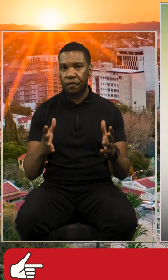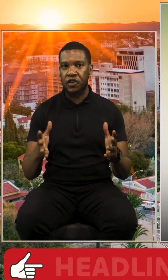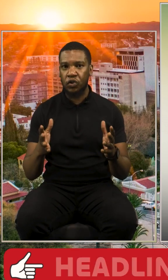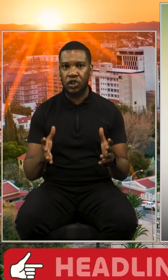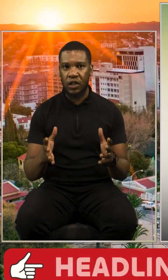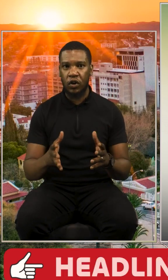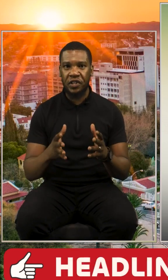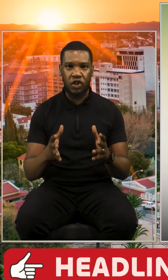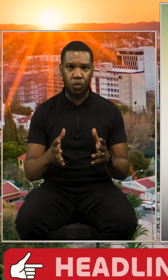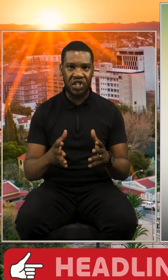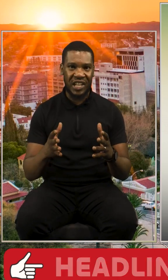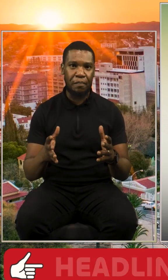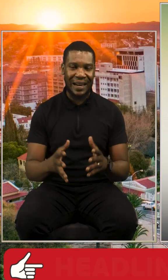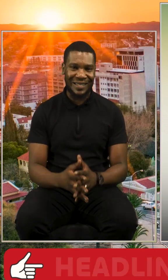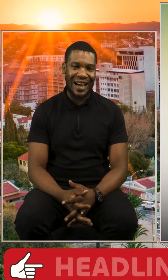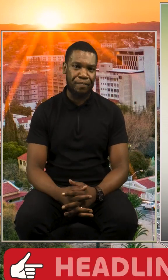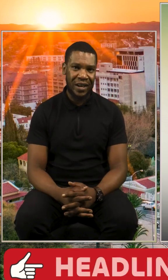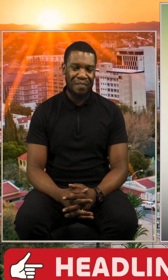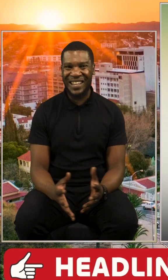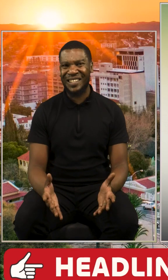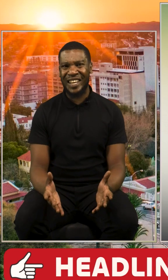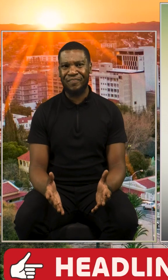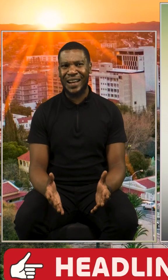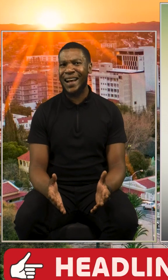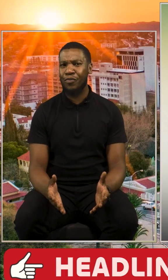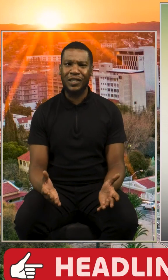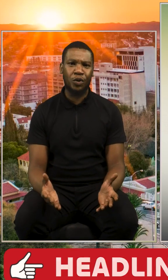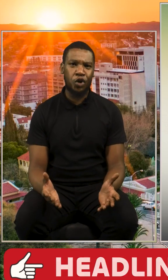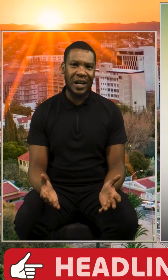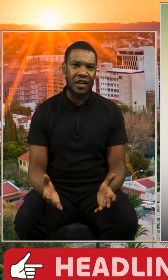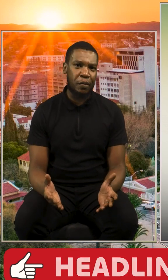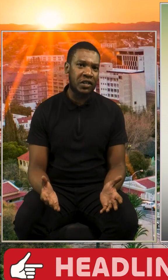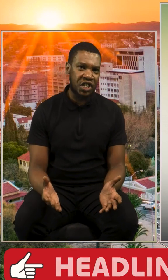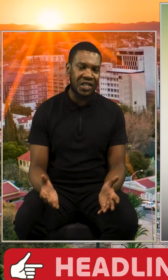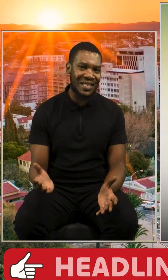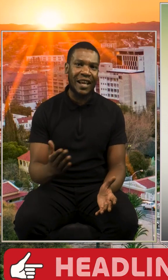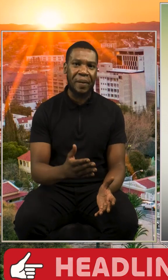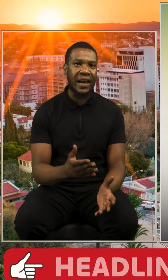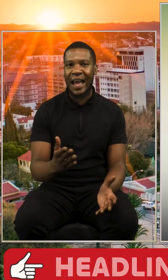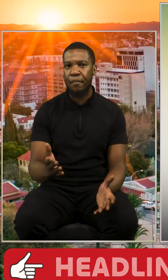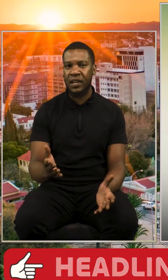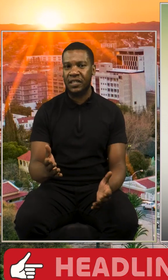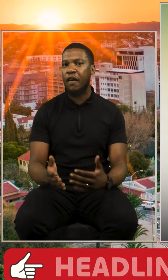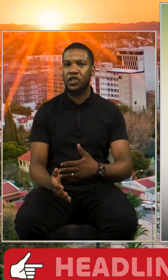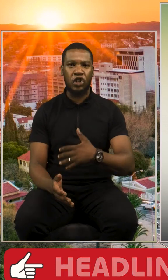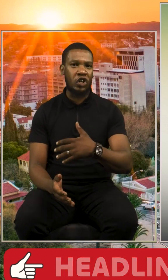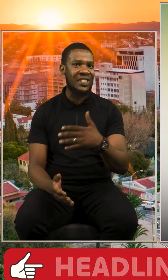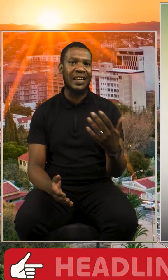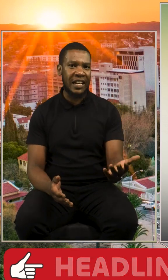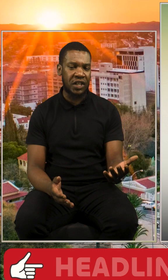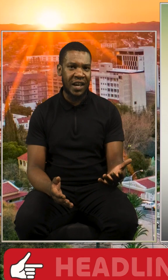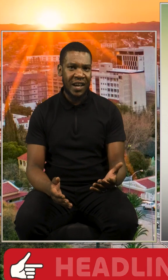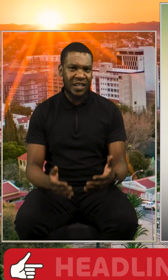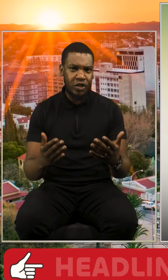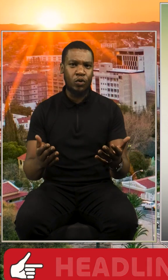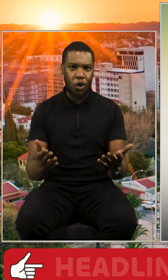Uganda's official stance on the situation in Palestine. But here's the thing. I once saw a Ugandan politician take back an ambulance after she lost an